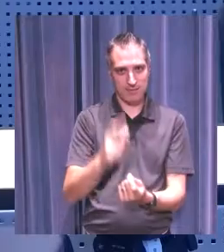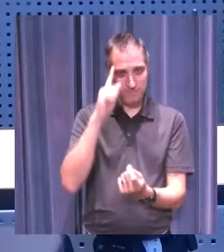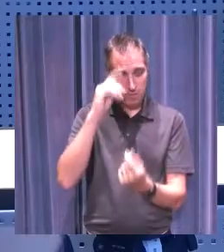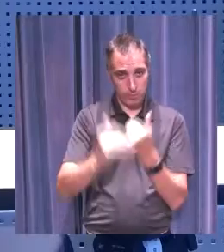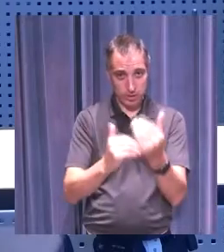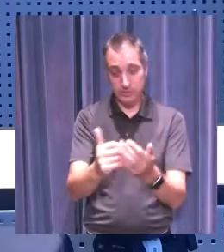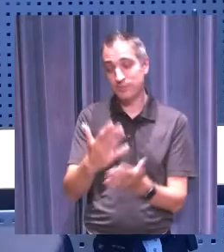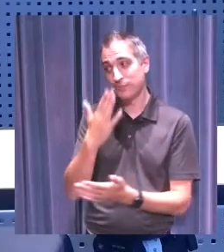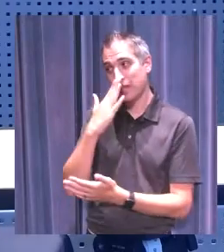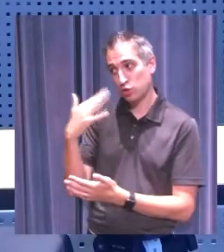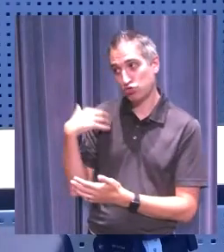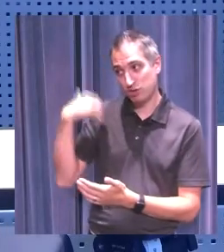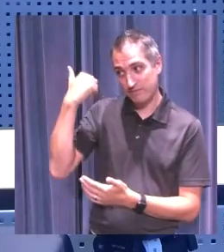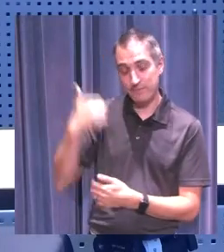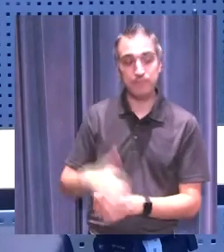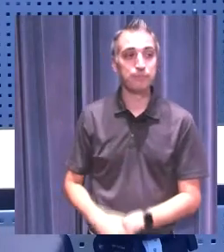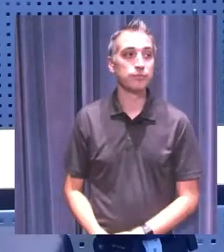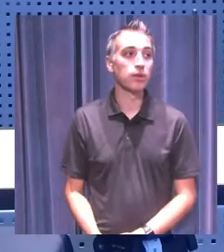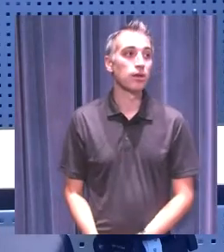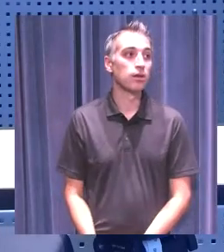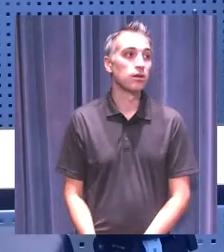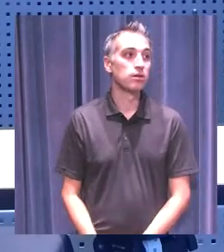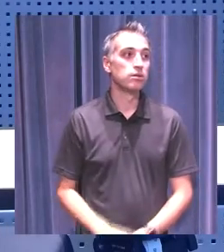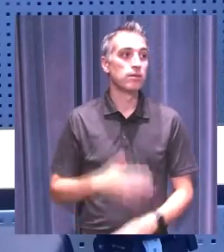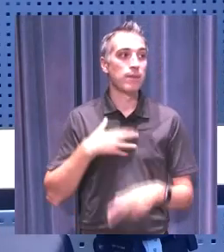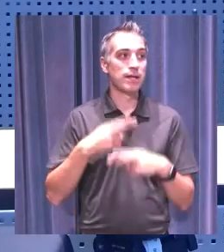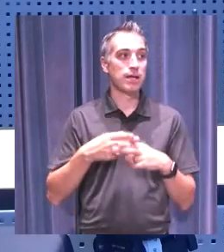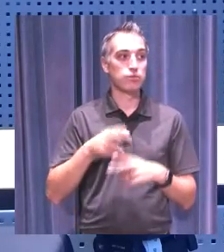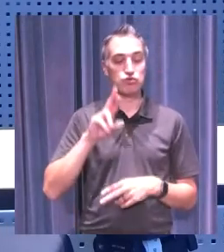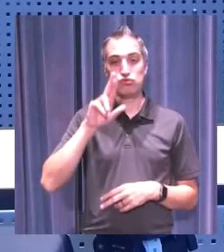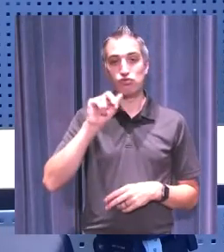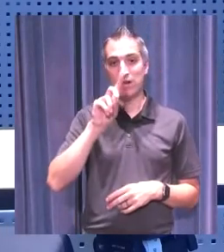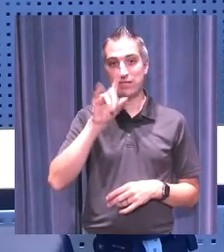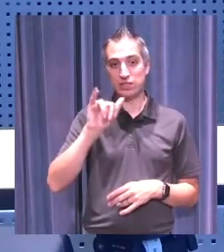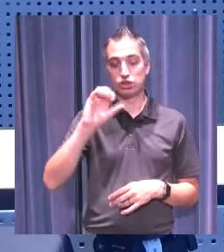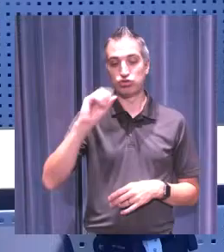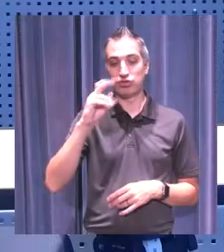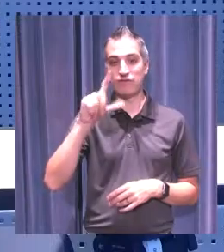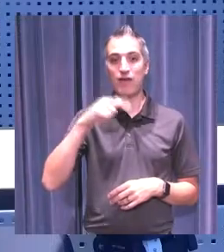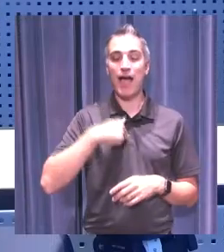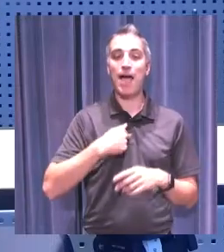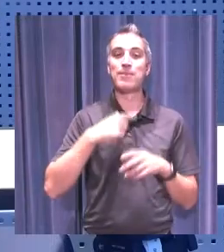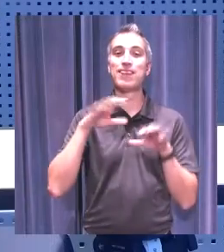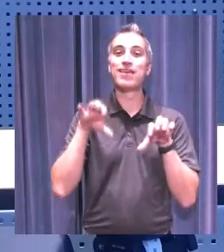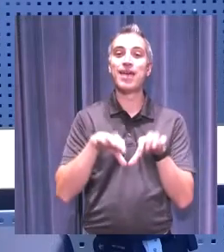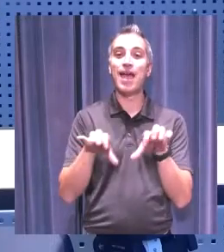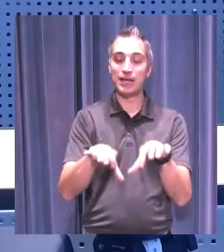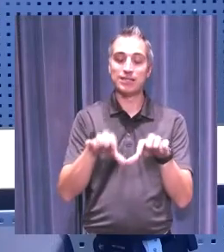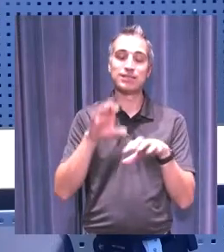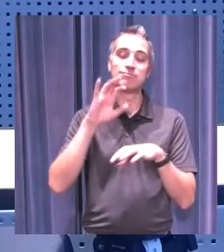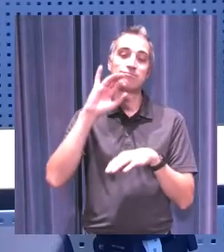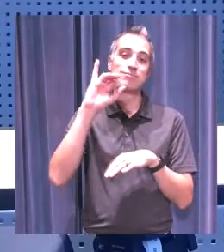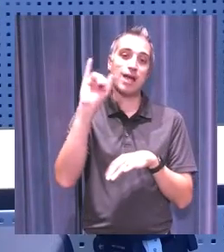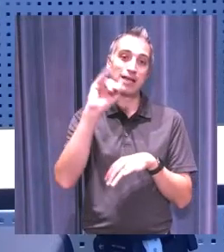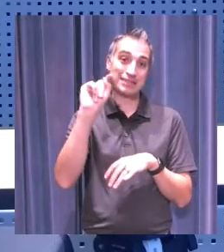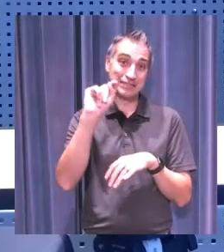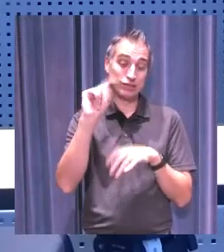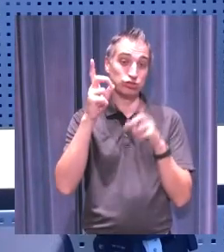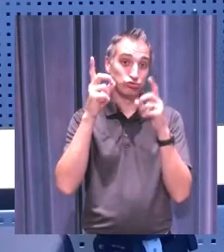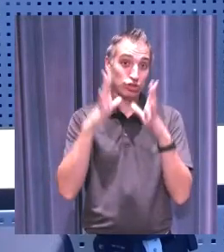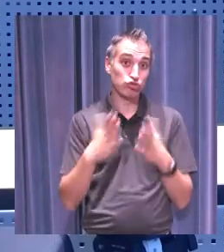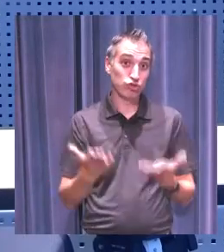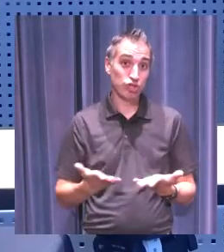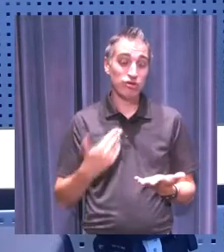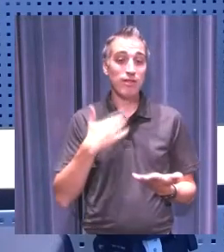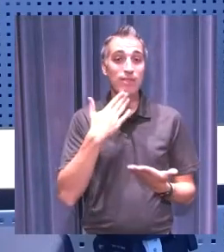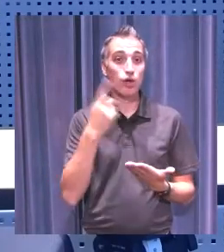Thank you, Chief. Again, my name is Randy Chappell. I'm the Acting Chief Information and Technology Officer. Thank you for listening